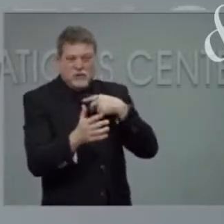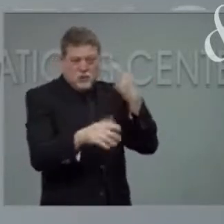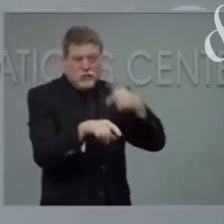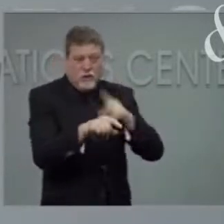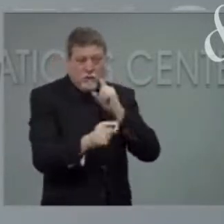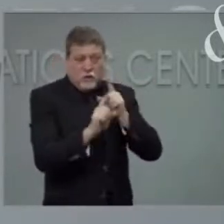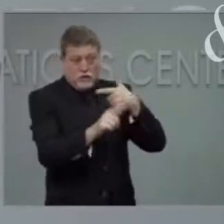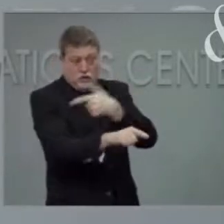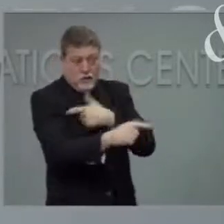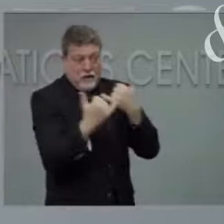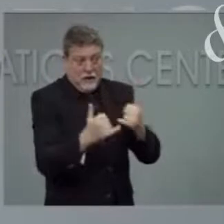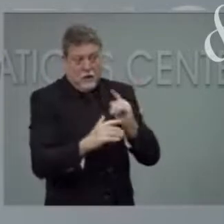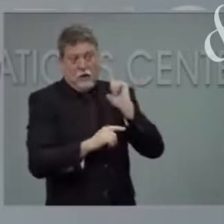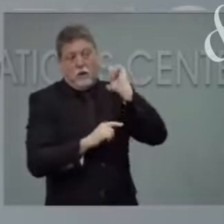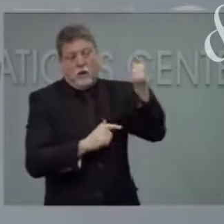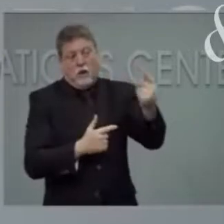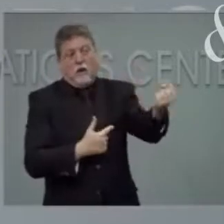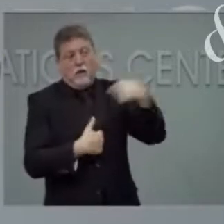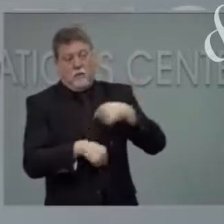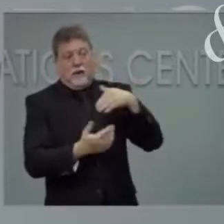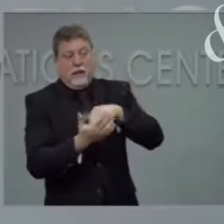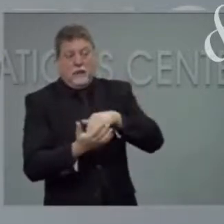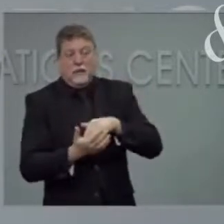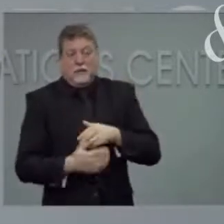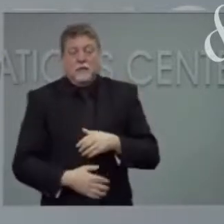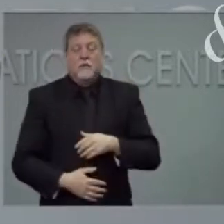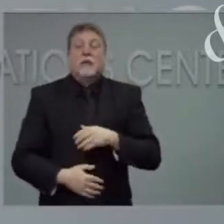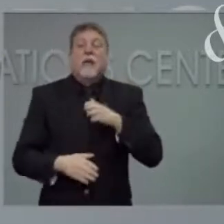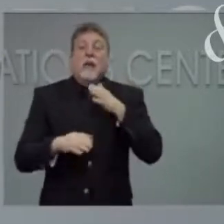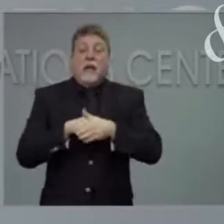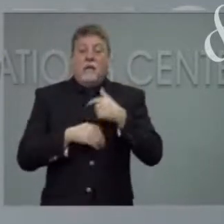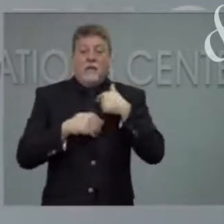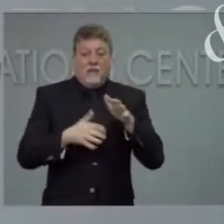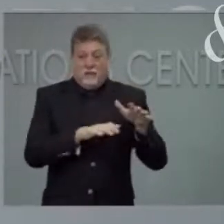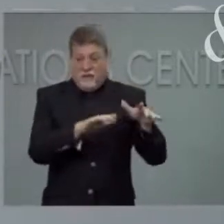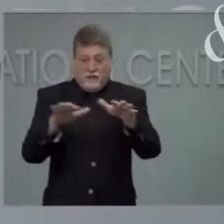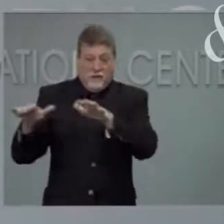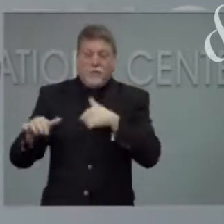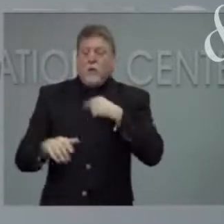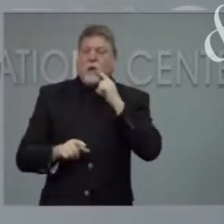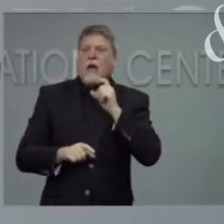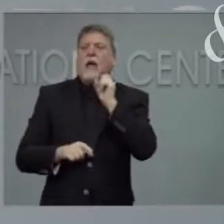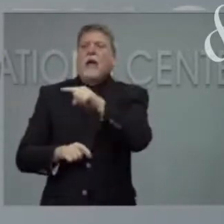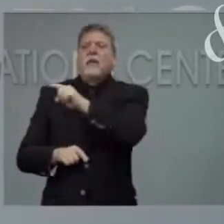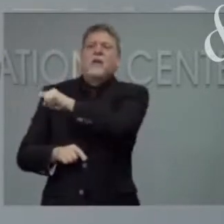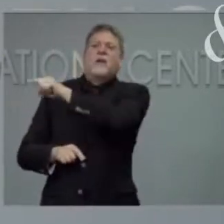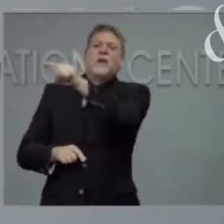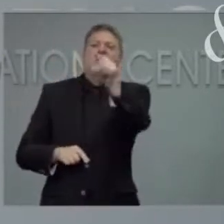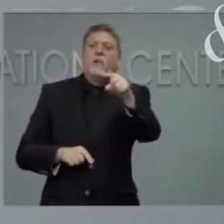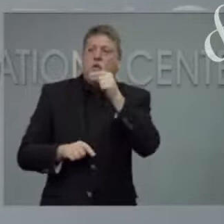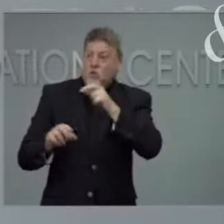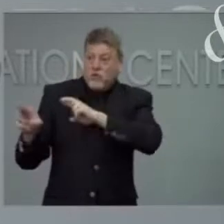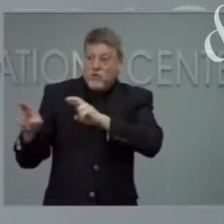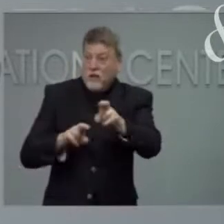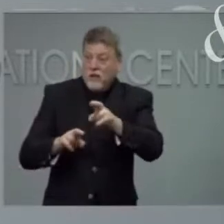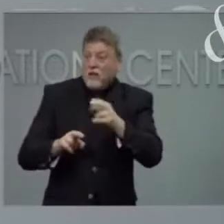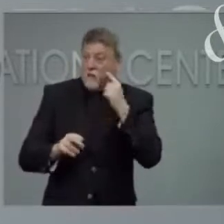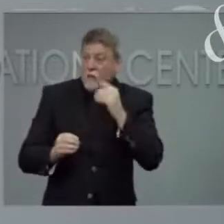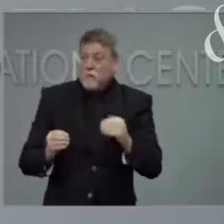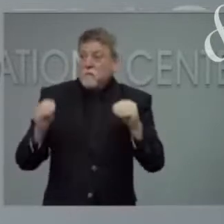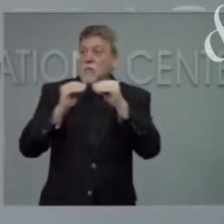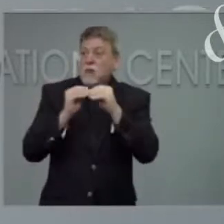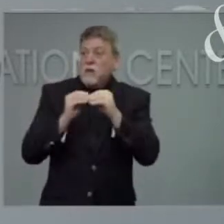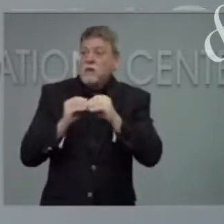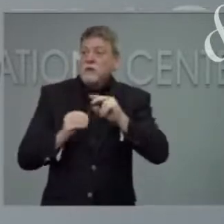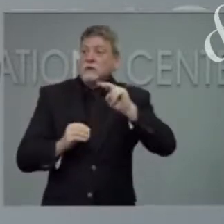week is we asked our providers who is ready to do additional events over and beyond what you were planning for the 2-dose